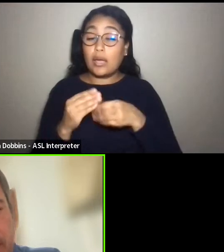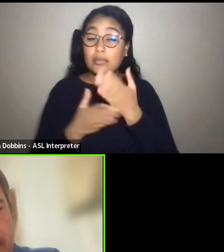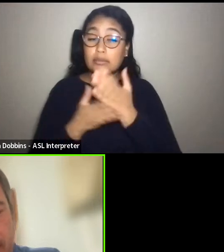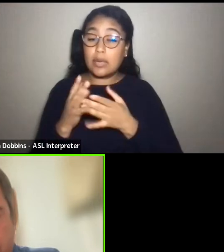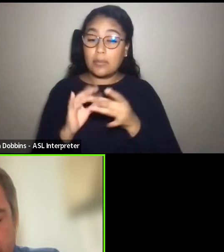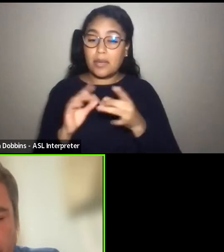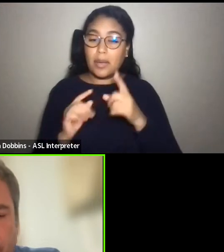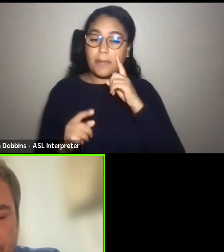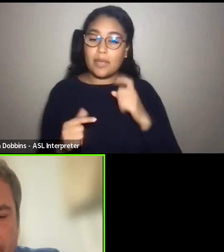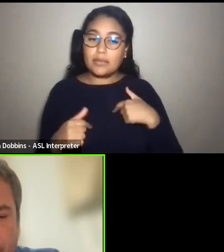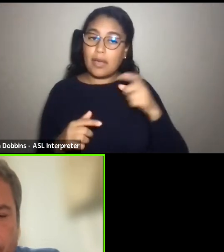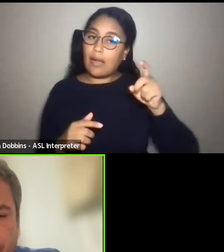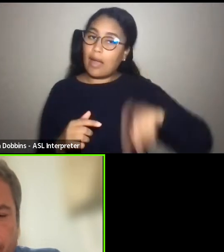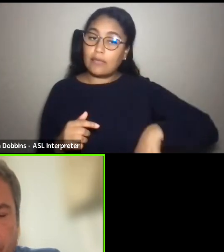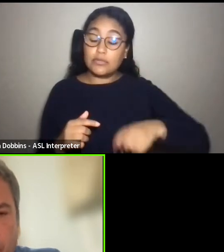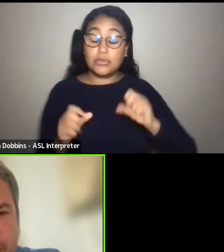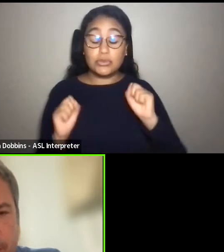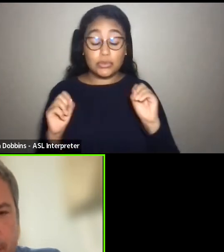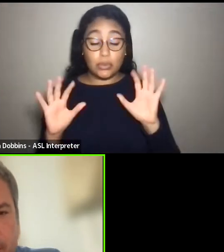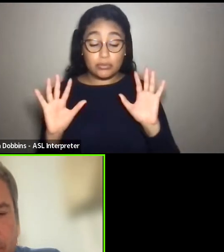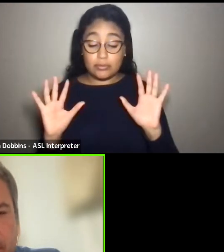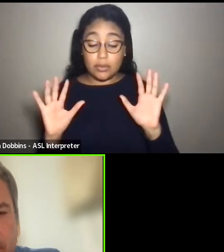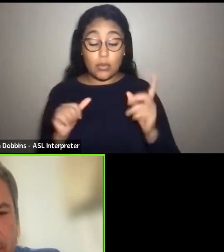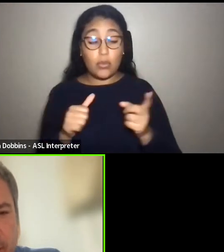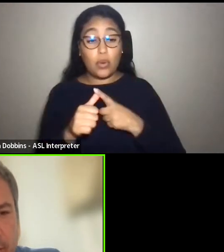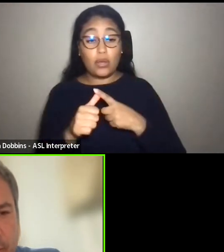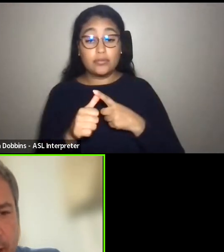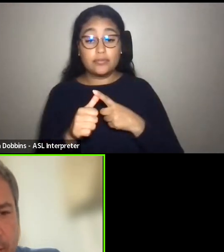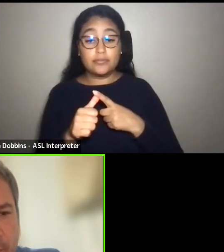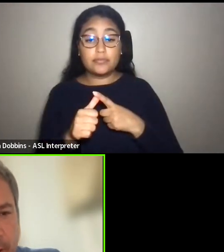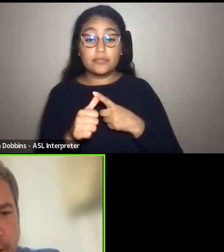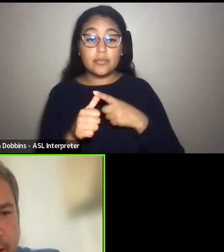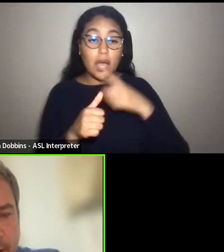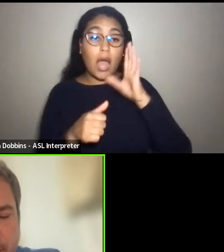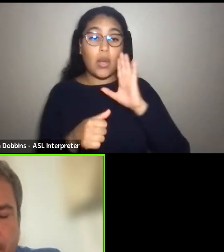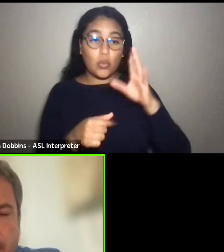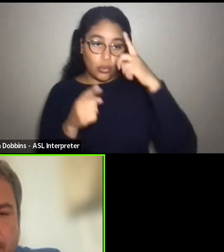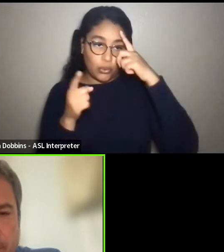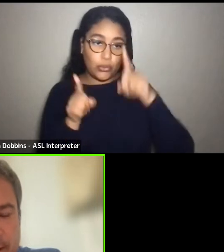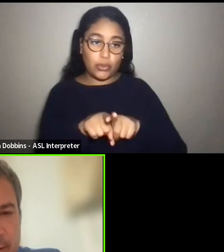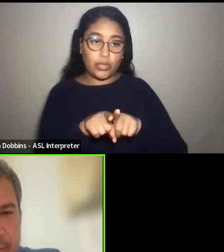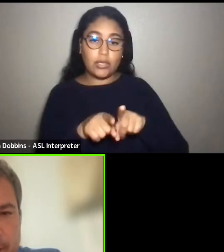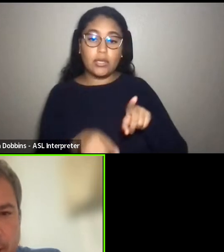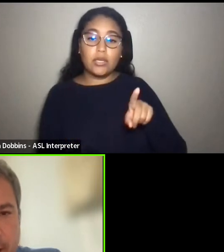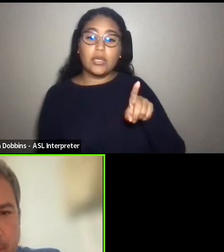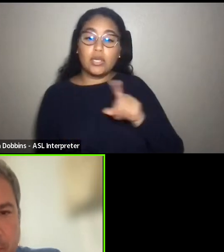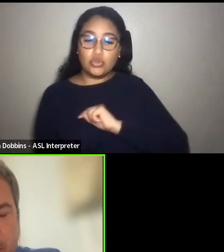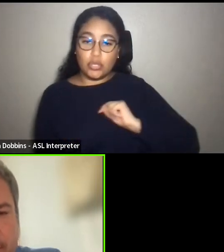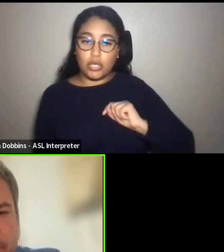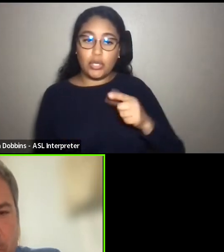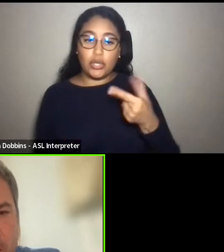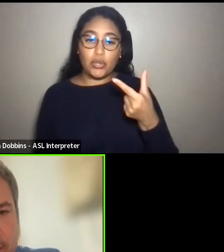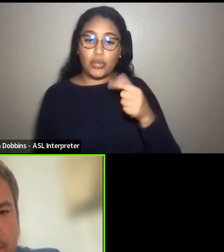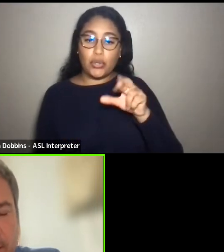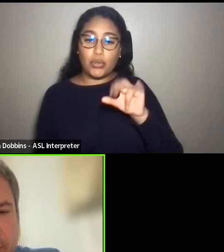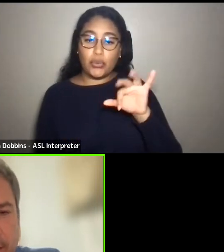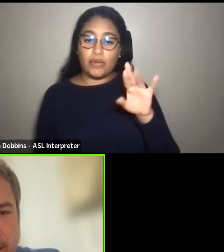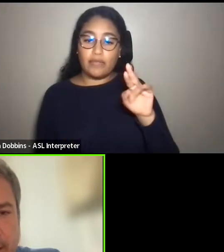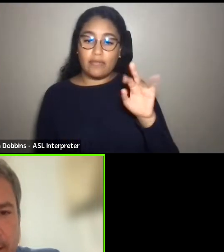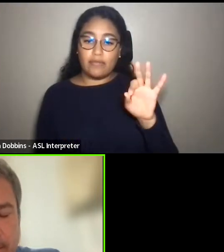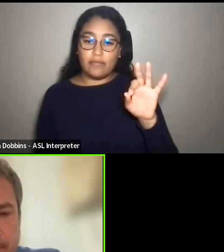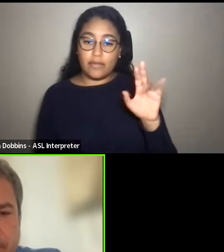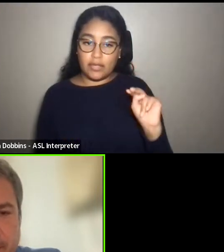think I have to. So one, I'm just going to agree with Trustee Griffin and condemn the acts of Hamas,